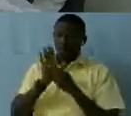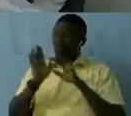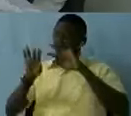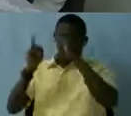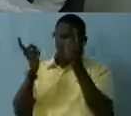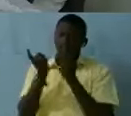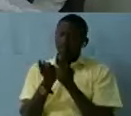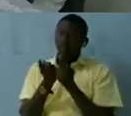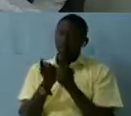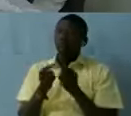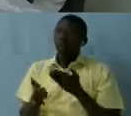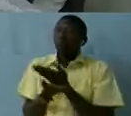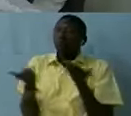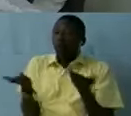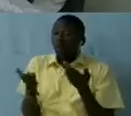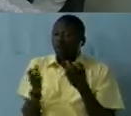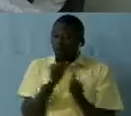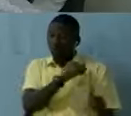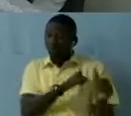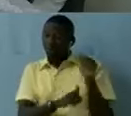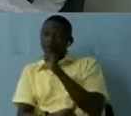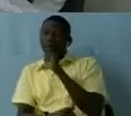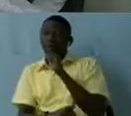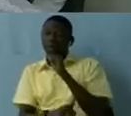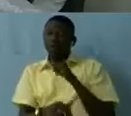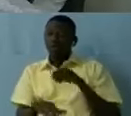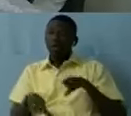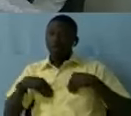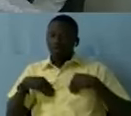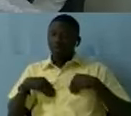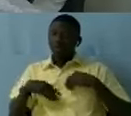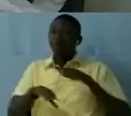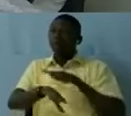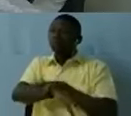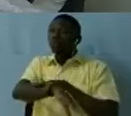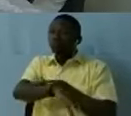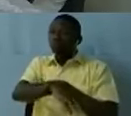That was why I returned back to taking Western medication.